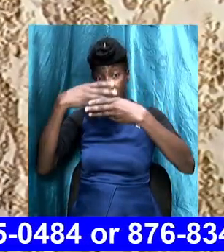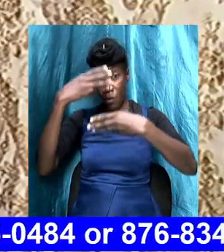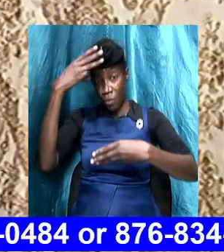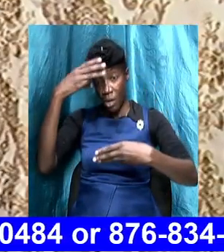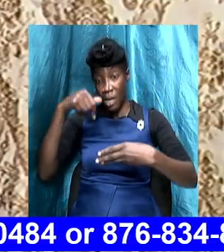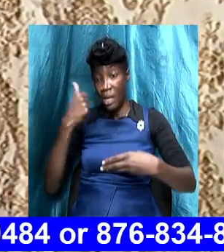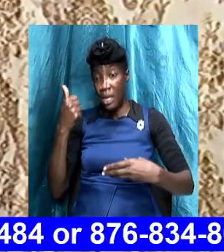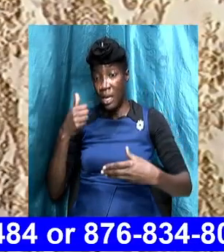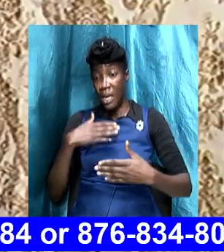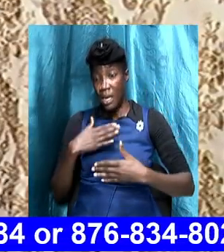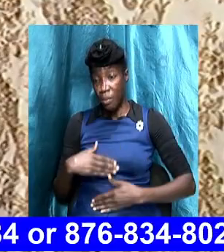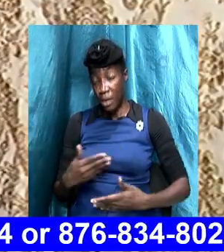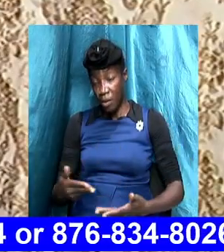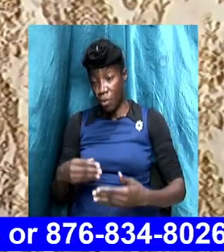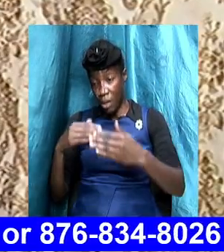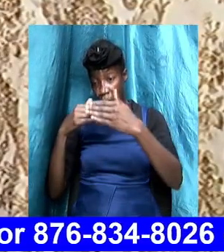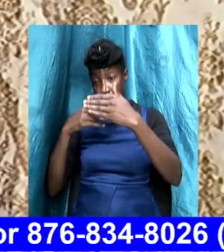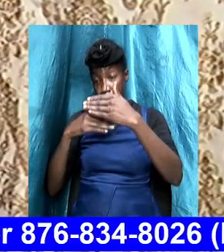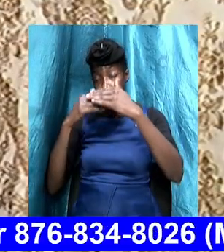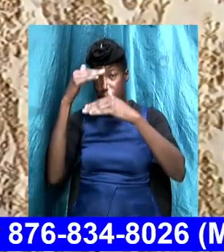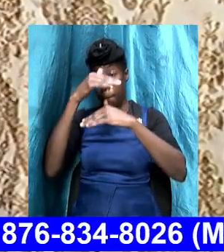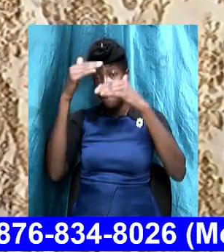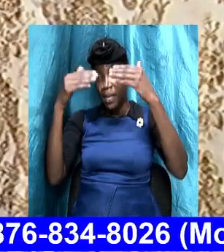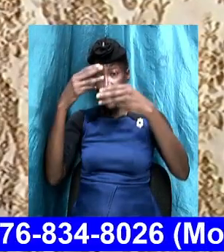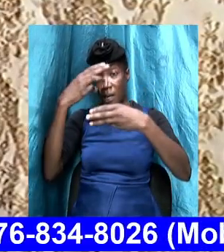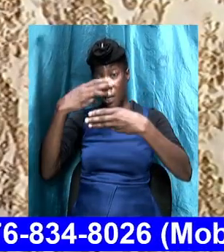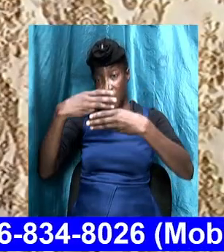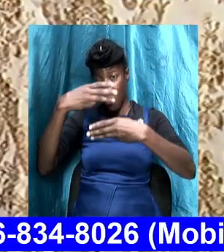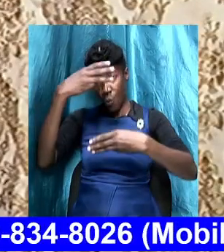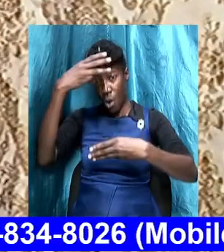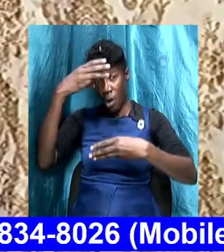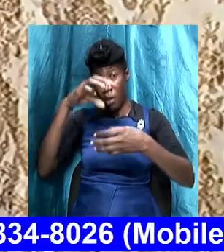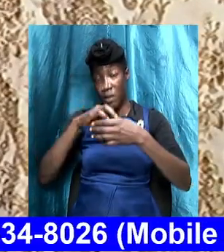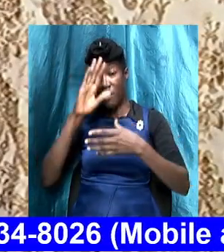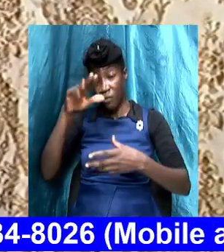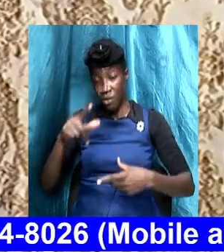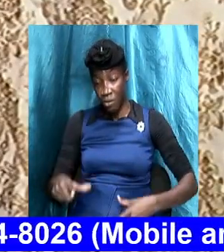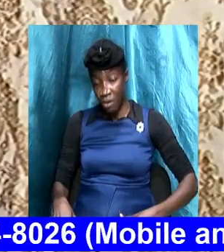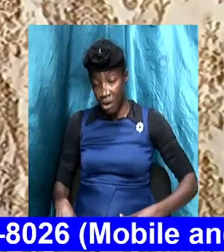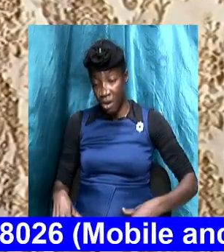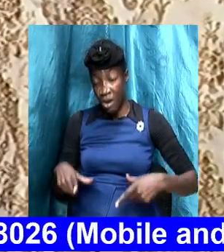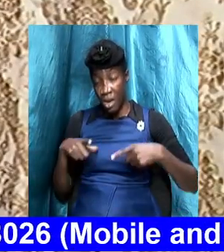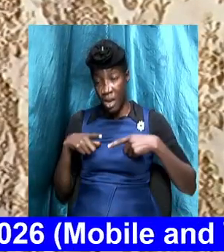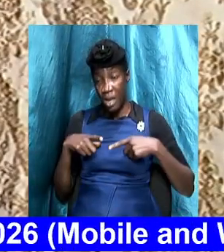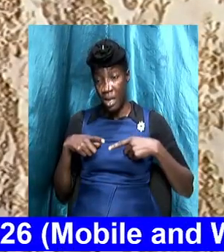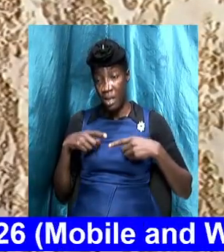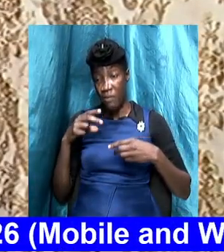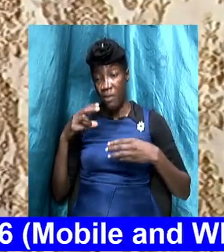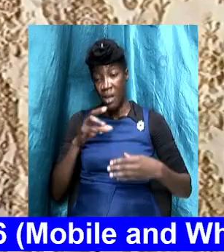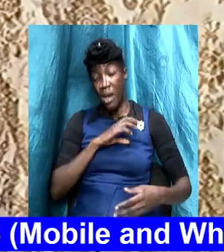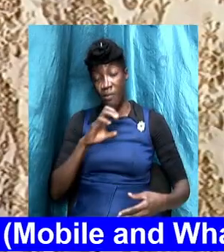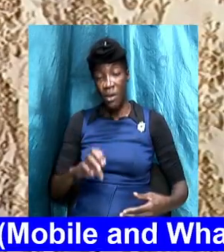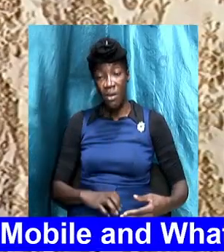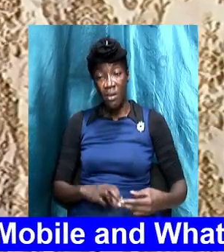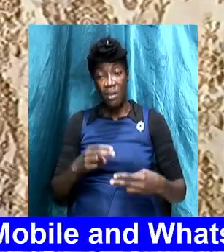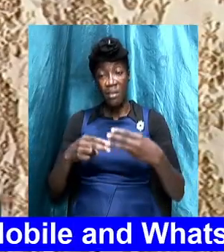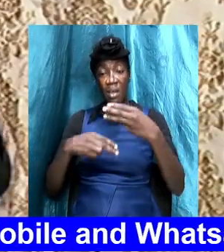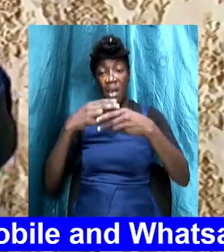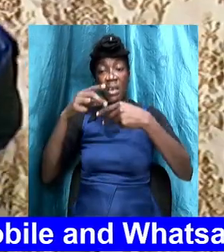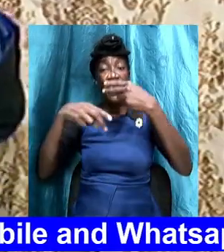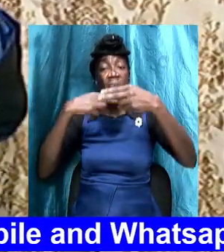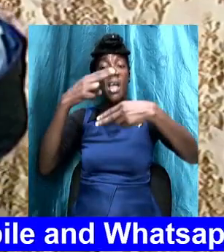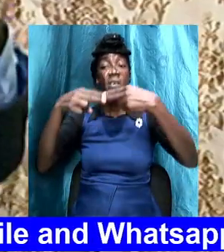anybody who wants to build back the walls of their lives, of their Christian lives, build back the walls of their Christian heritage? Amen. All the things that